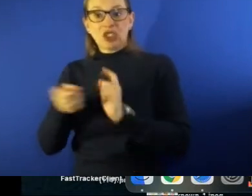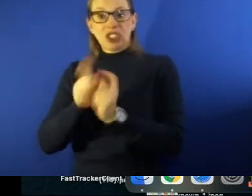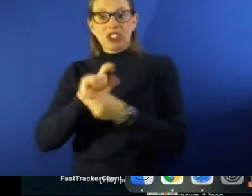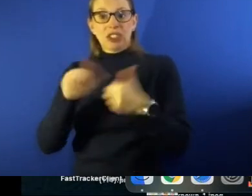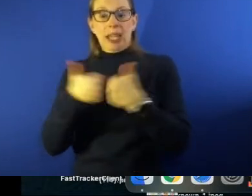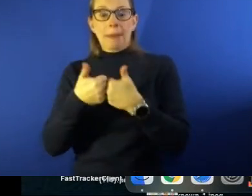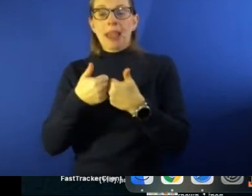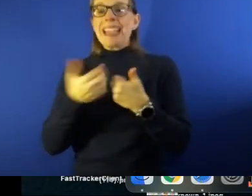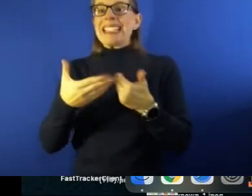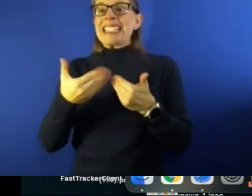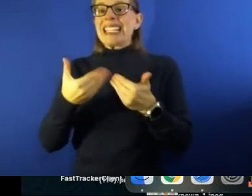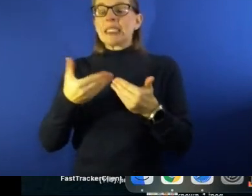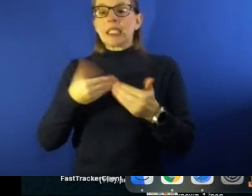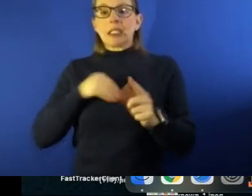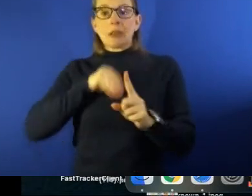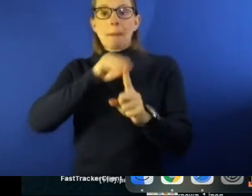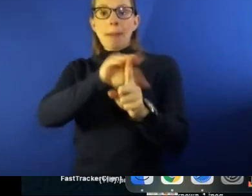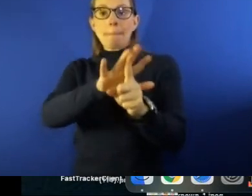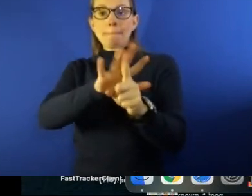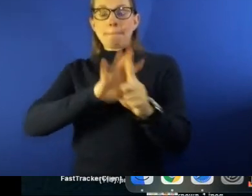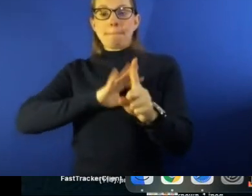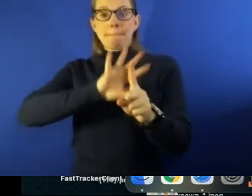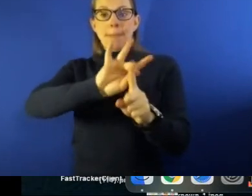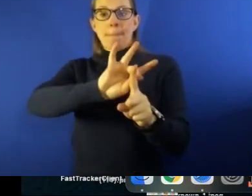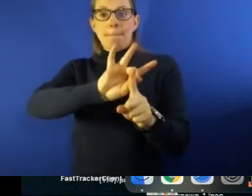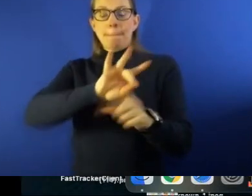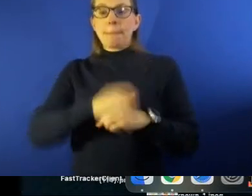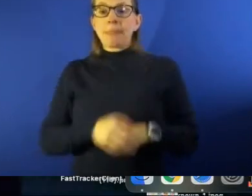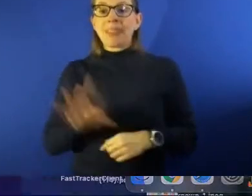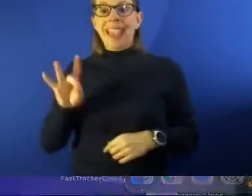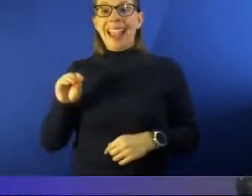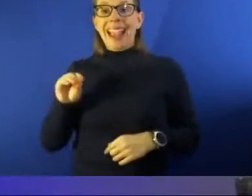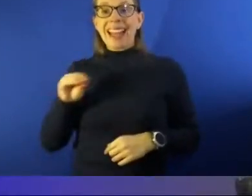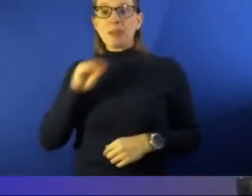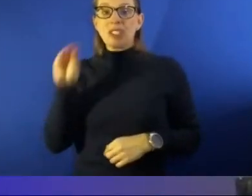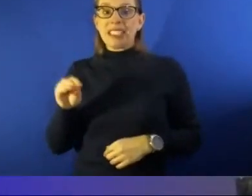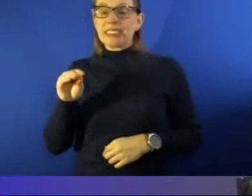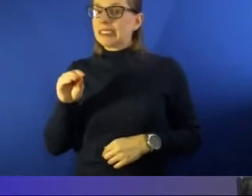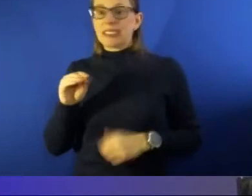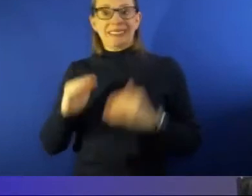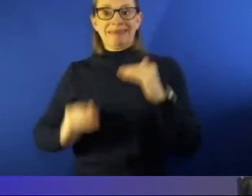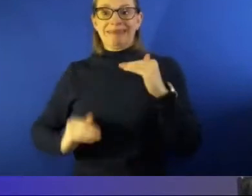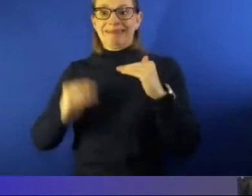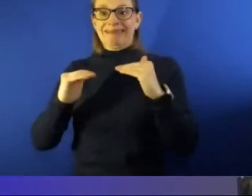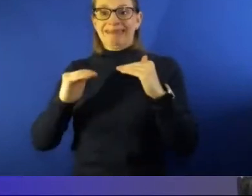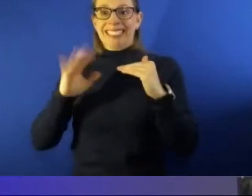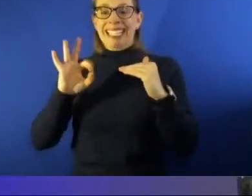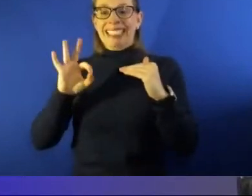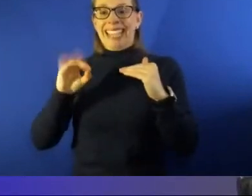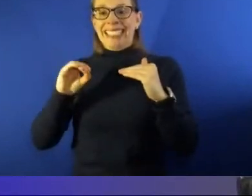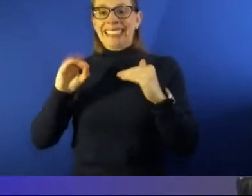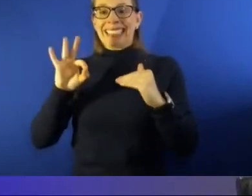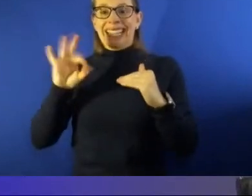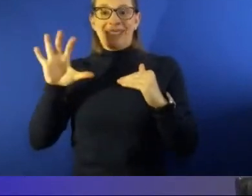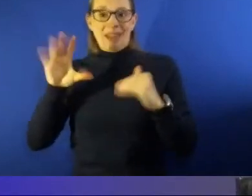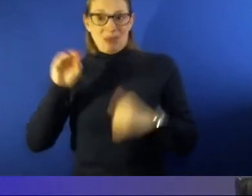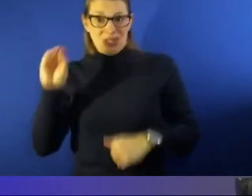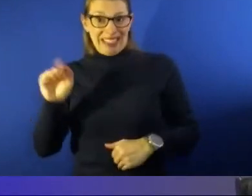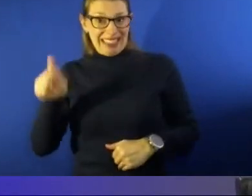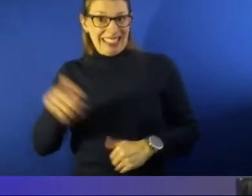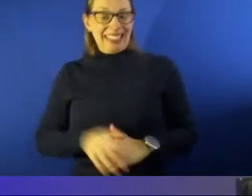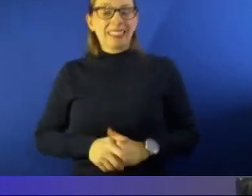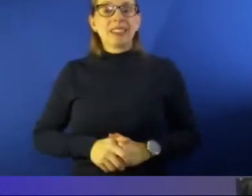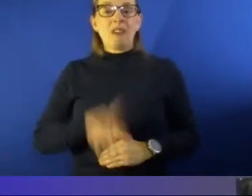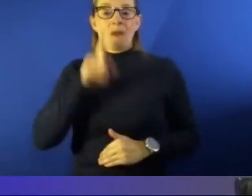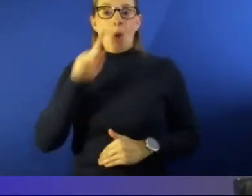transmissible, what we may have thought of as herd immunity at 80% probably needs to be closer to 90, 95%. And in order for us to see